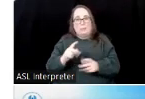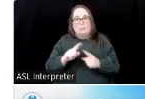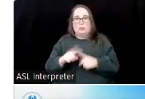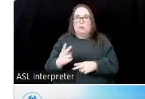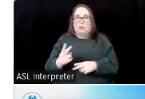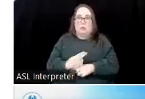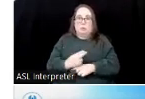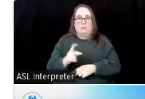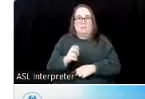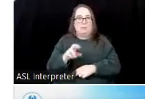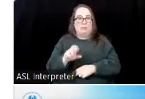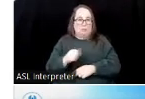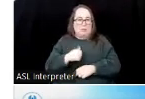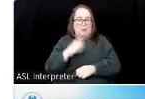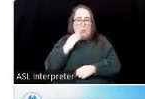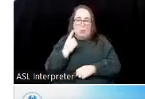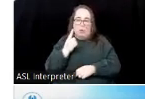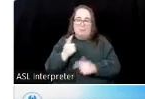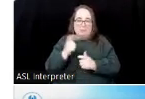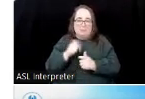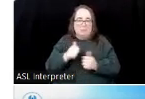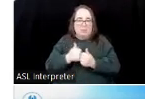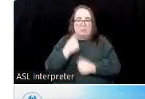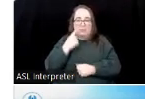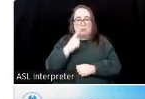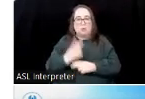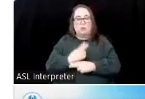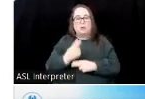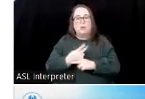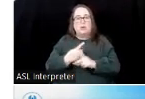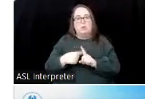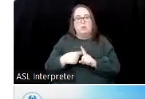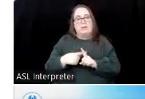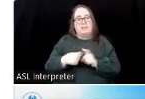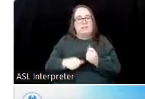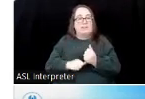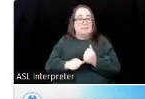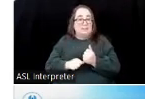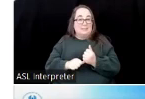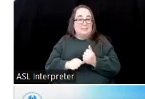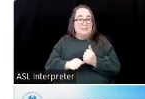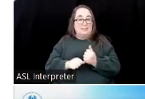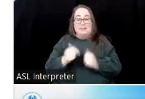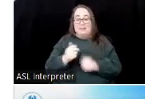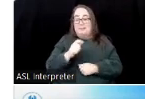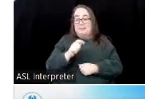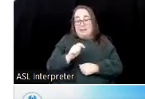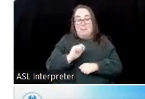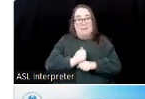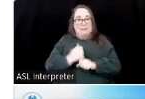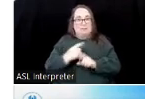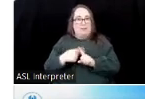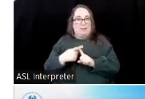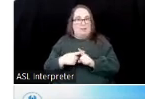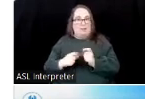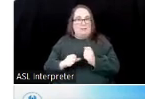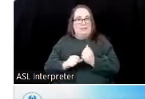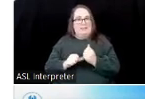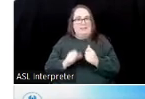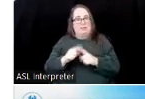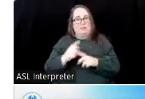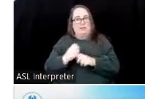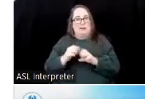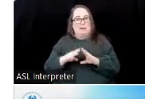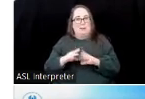know one of the greatest challenges to using rental assistance, tenant-based rental assistance to help people to obtain housing is